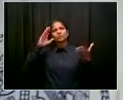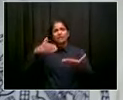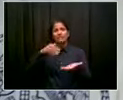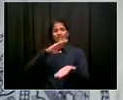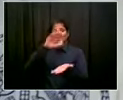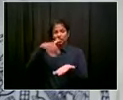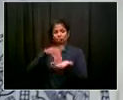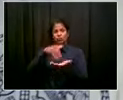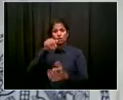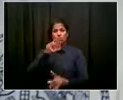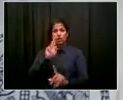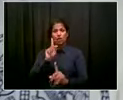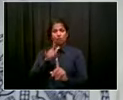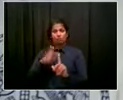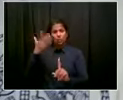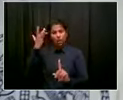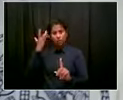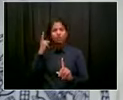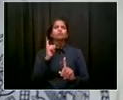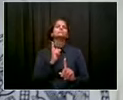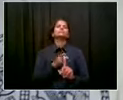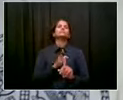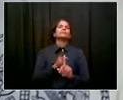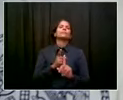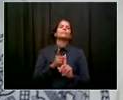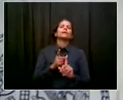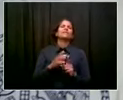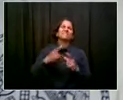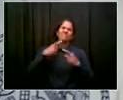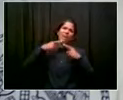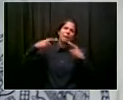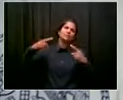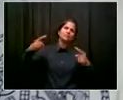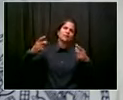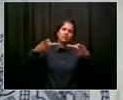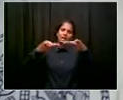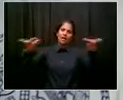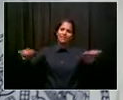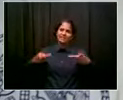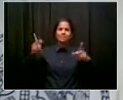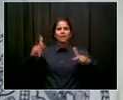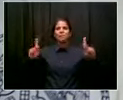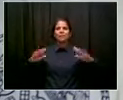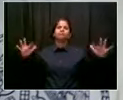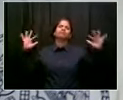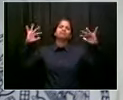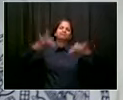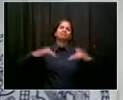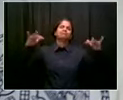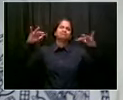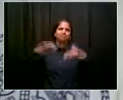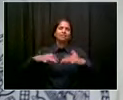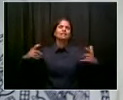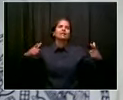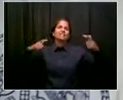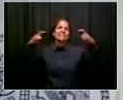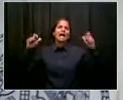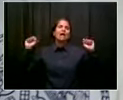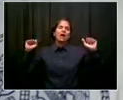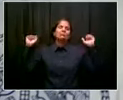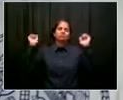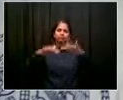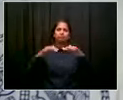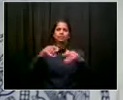an iconic location and a place where we can put together an amazing huge concert to celebrate our rebirth but there will be